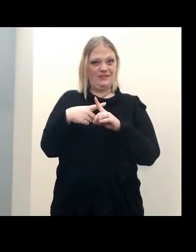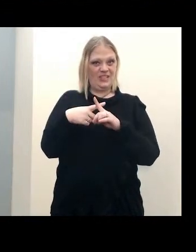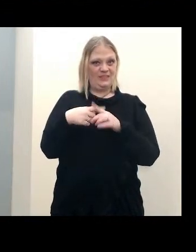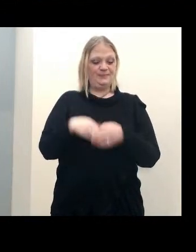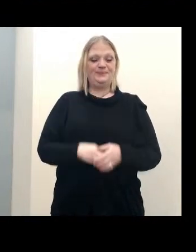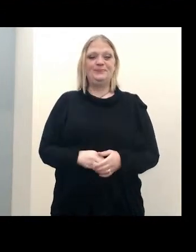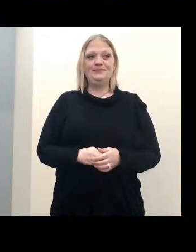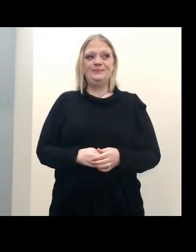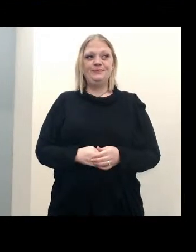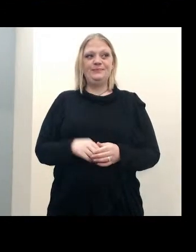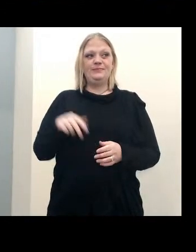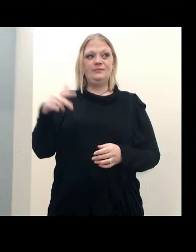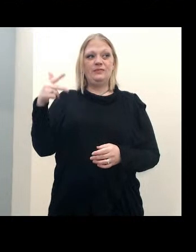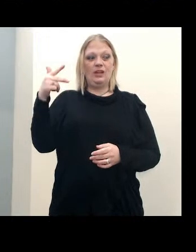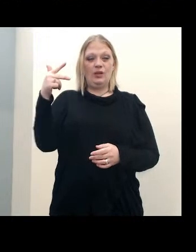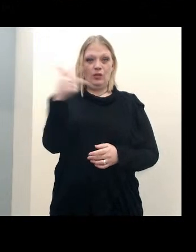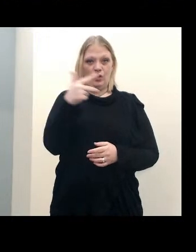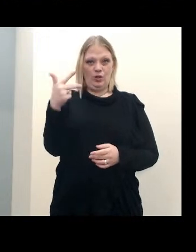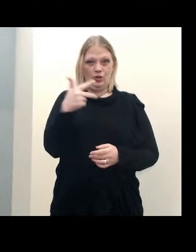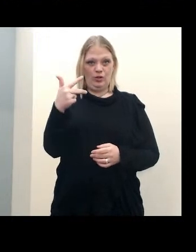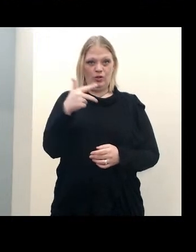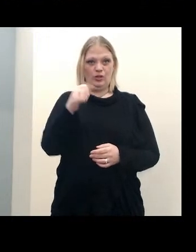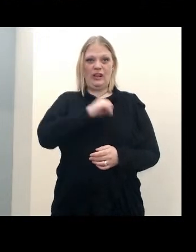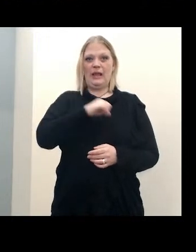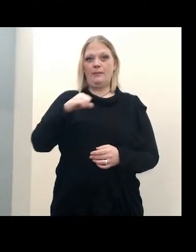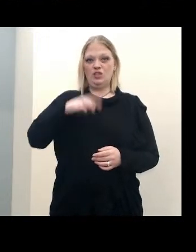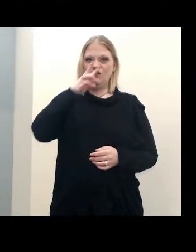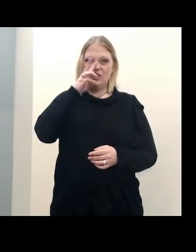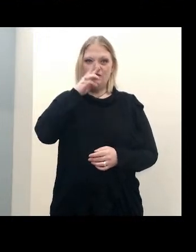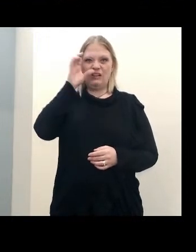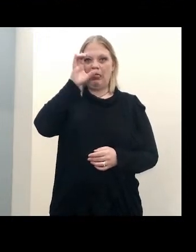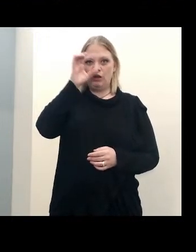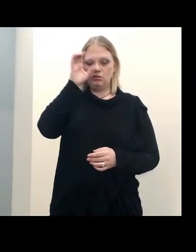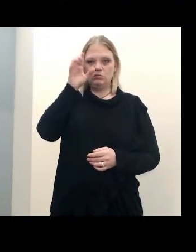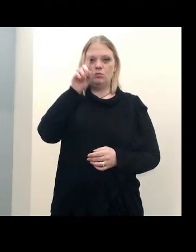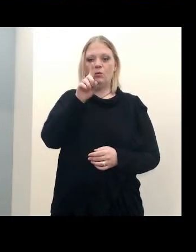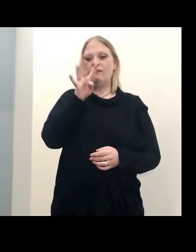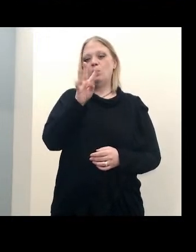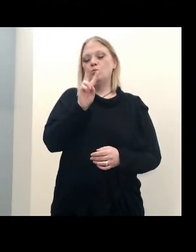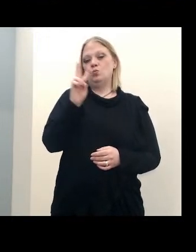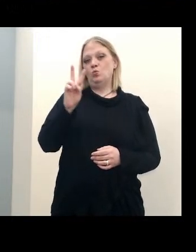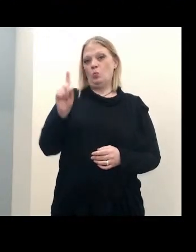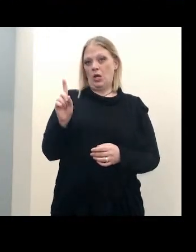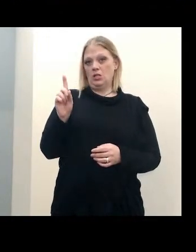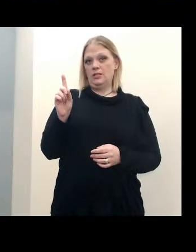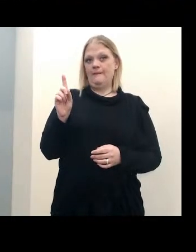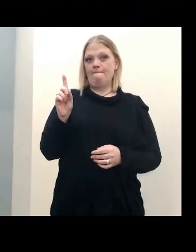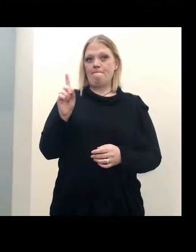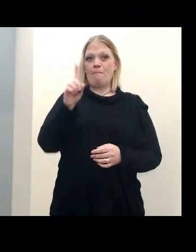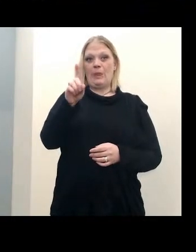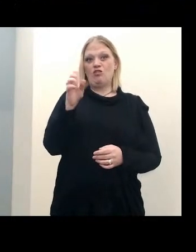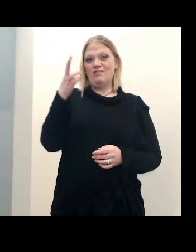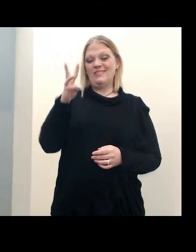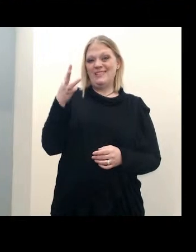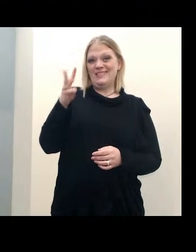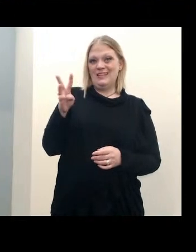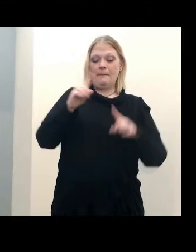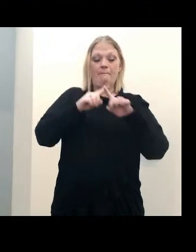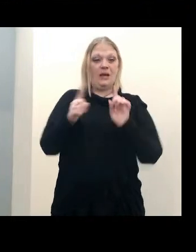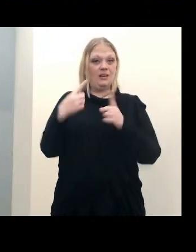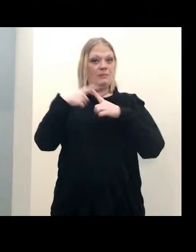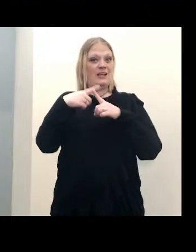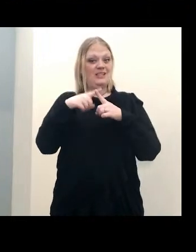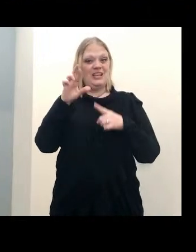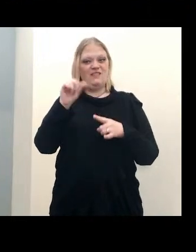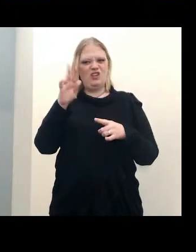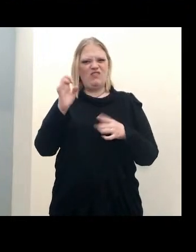rate. The third was the Amherst Williamsville Clarence zip code of 14221 with 116 cases, but the positivity